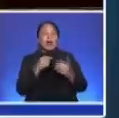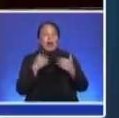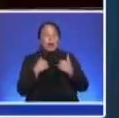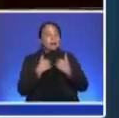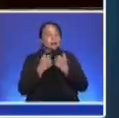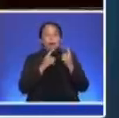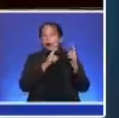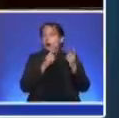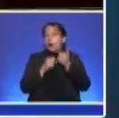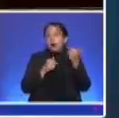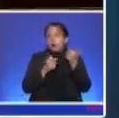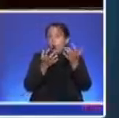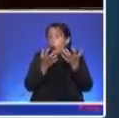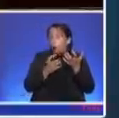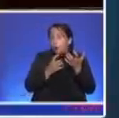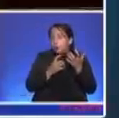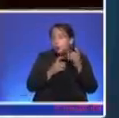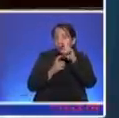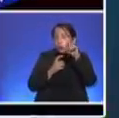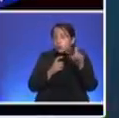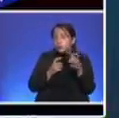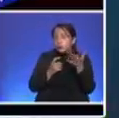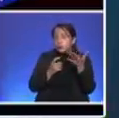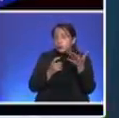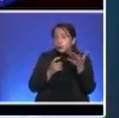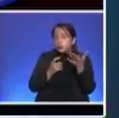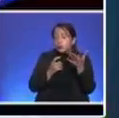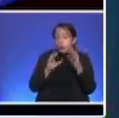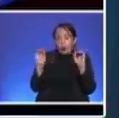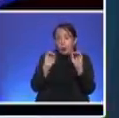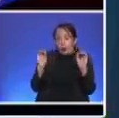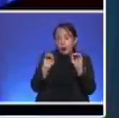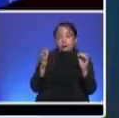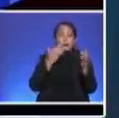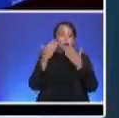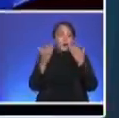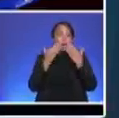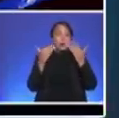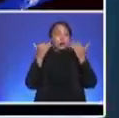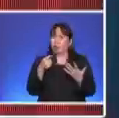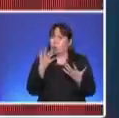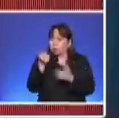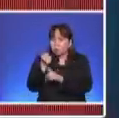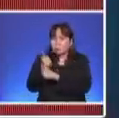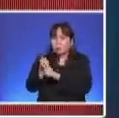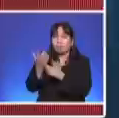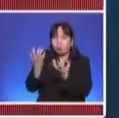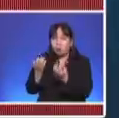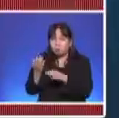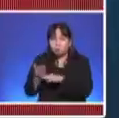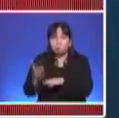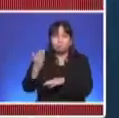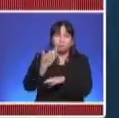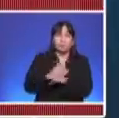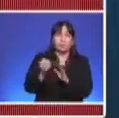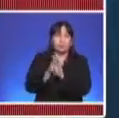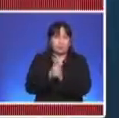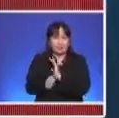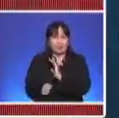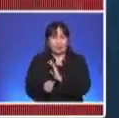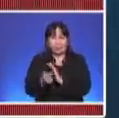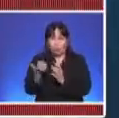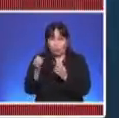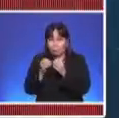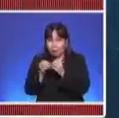The most important of all, Christian, is he always shows up. So he's never absent. No? So that's the important part. No? And